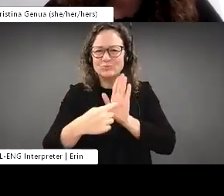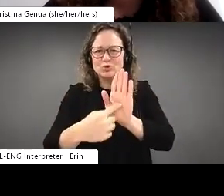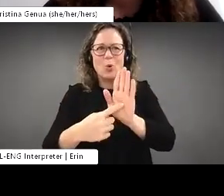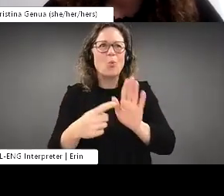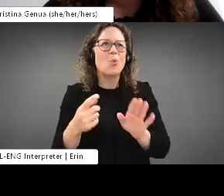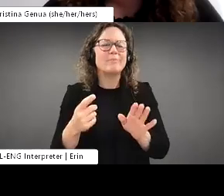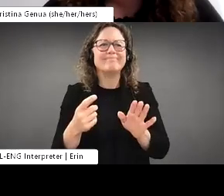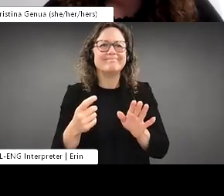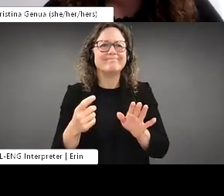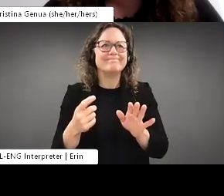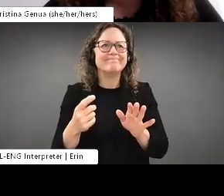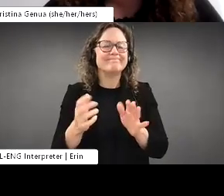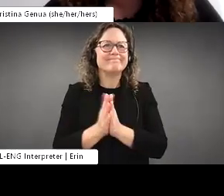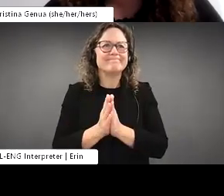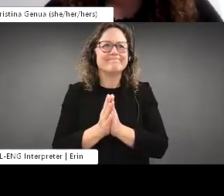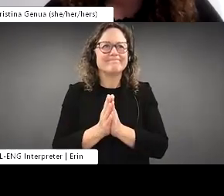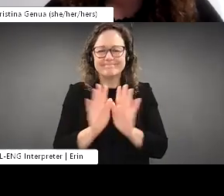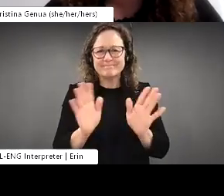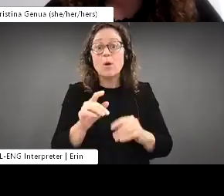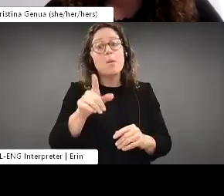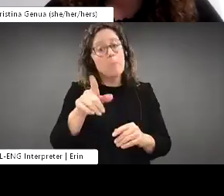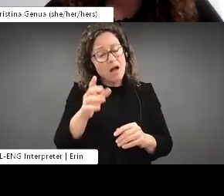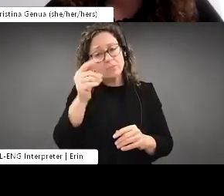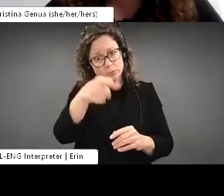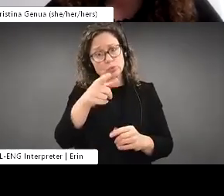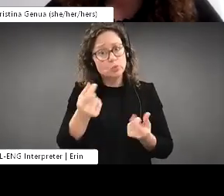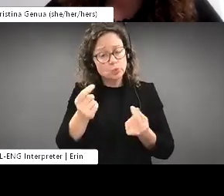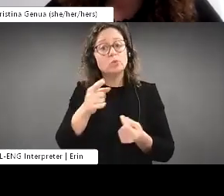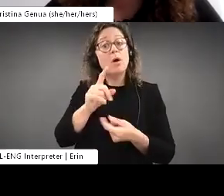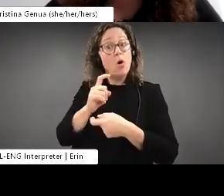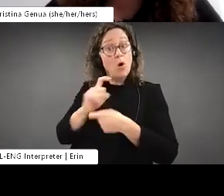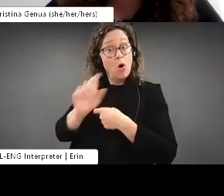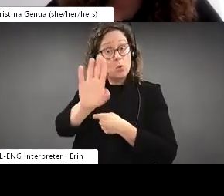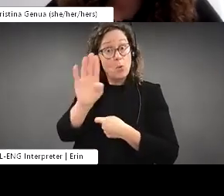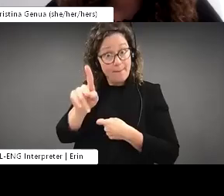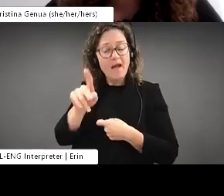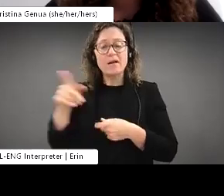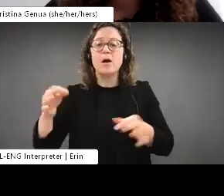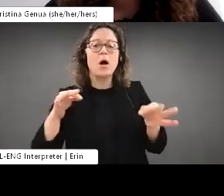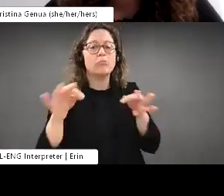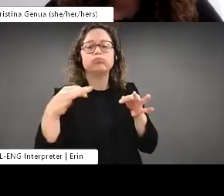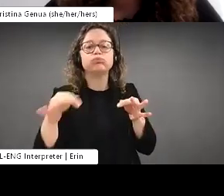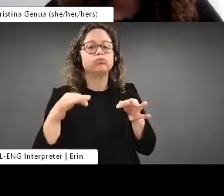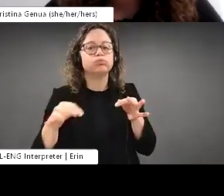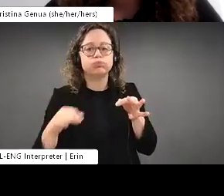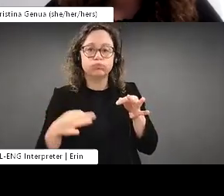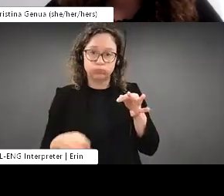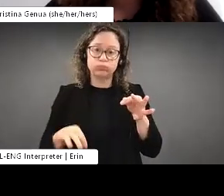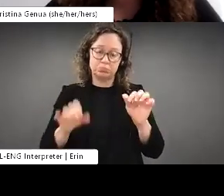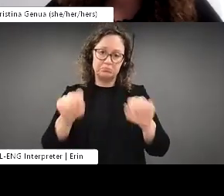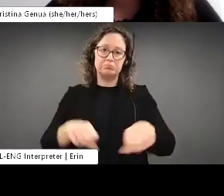today, but you can call your bank and they can walk you through that process.